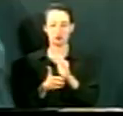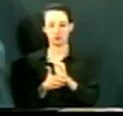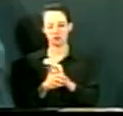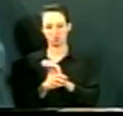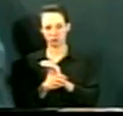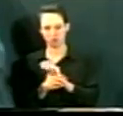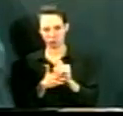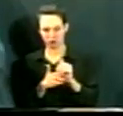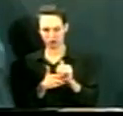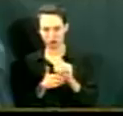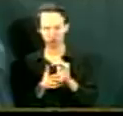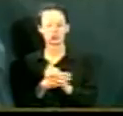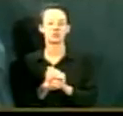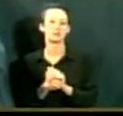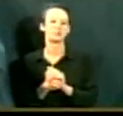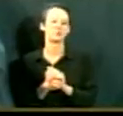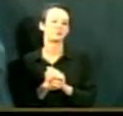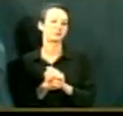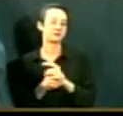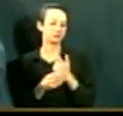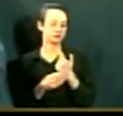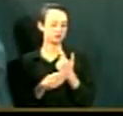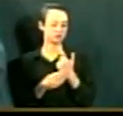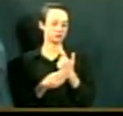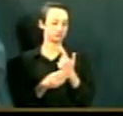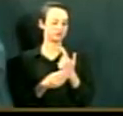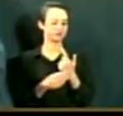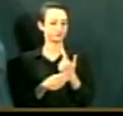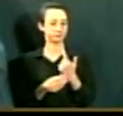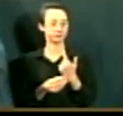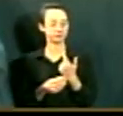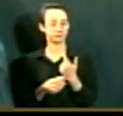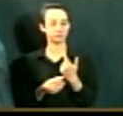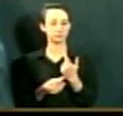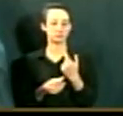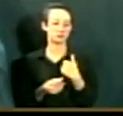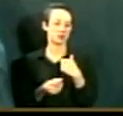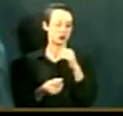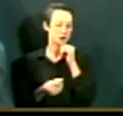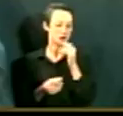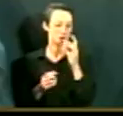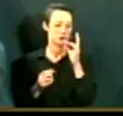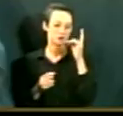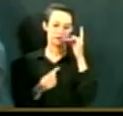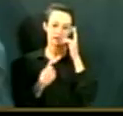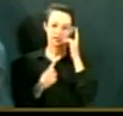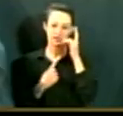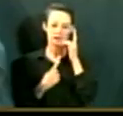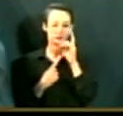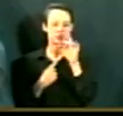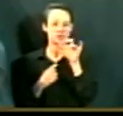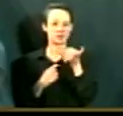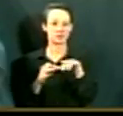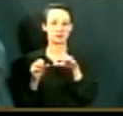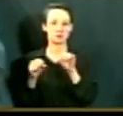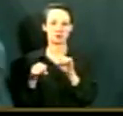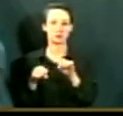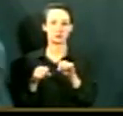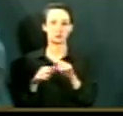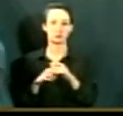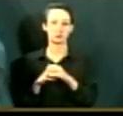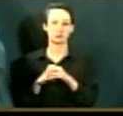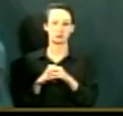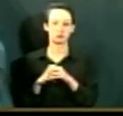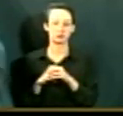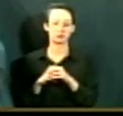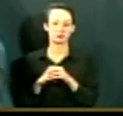And I'm just saying that with us building 2 schools, I just don't think we're going to be able to do that. And if our hands are tied until